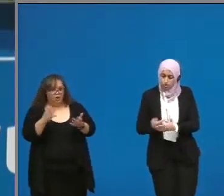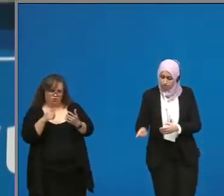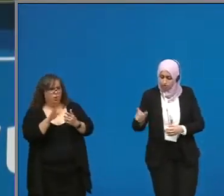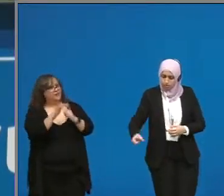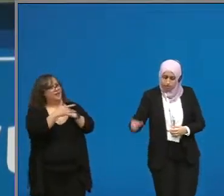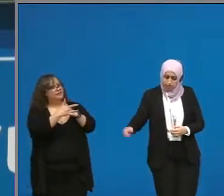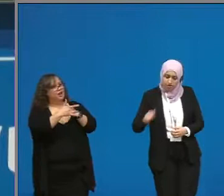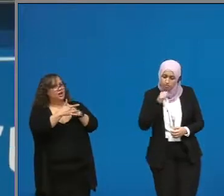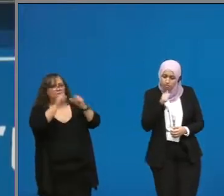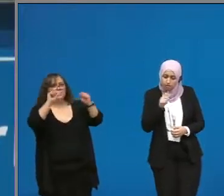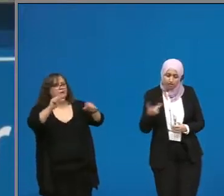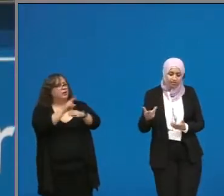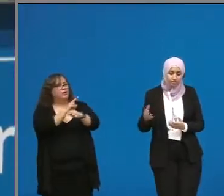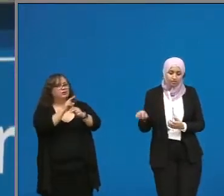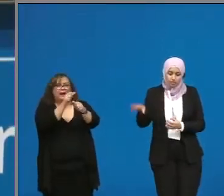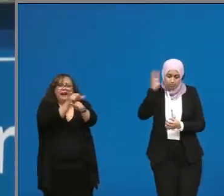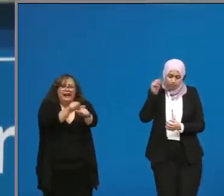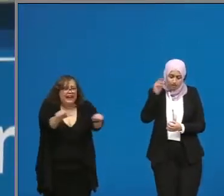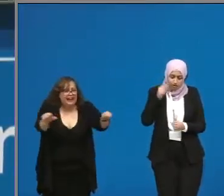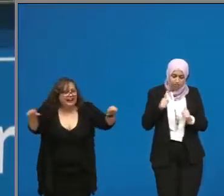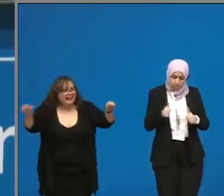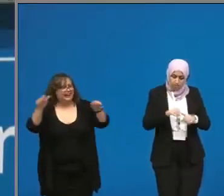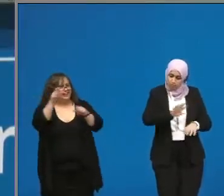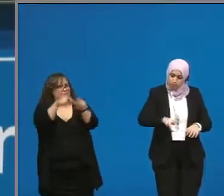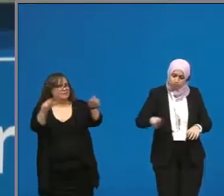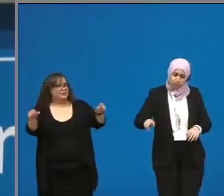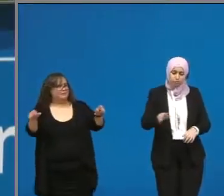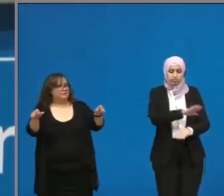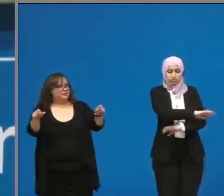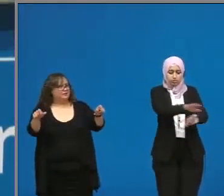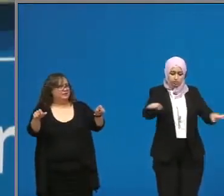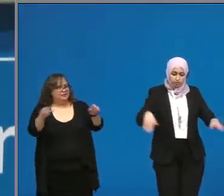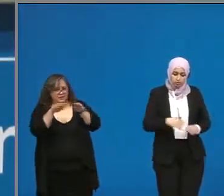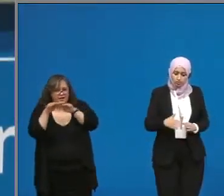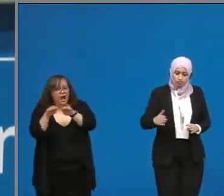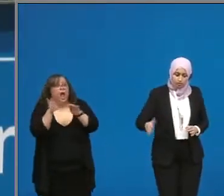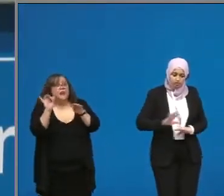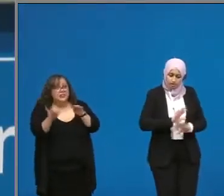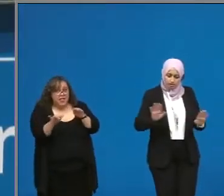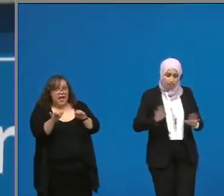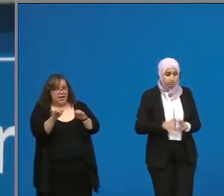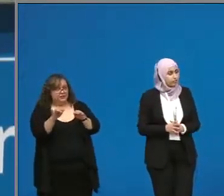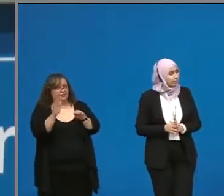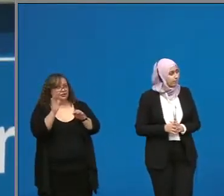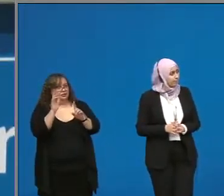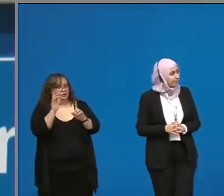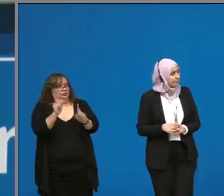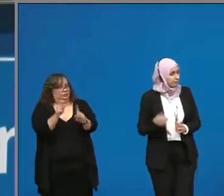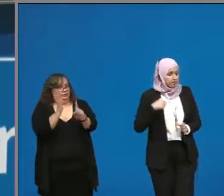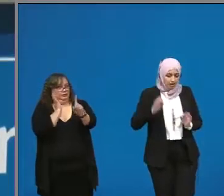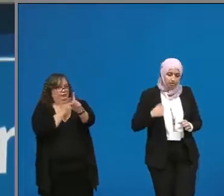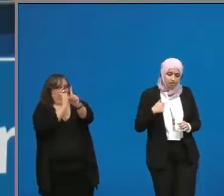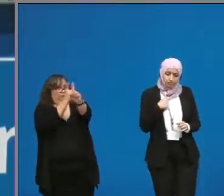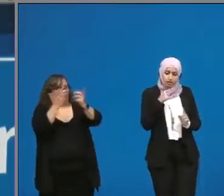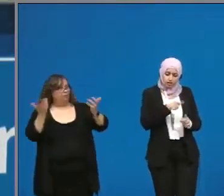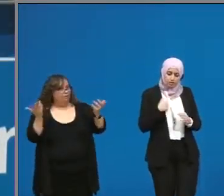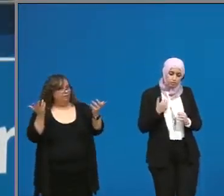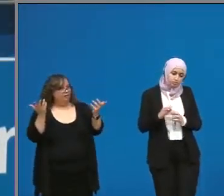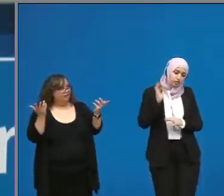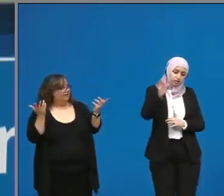got to work towards this, and this should be the reality that we aim for. But then there's another 2 things we've got to think